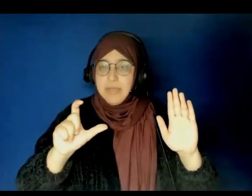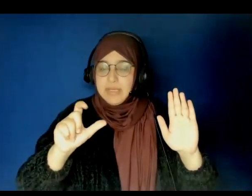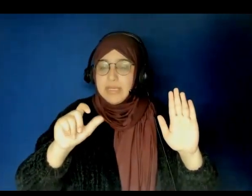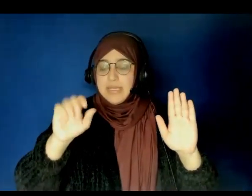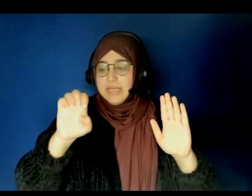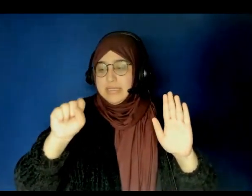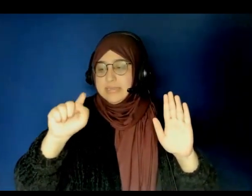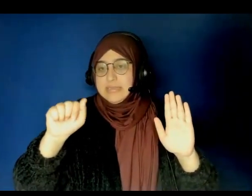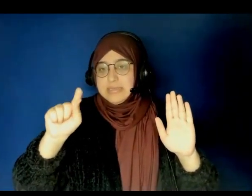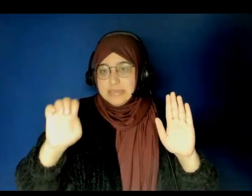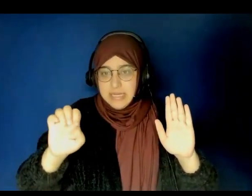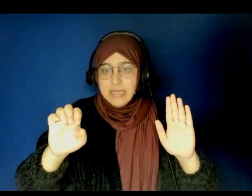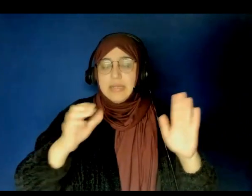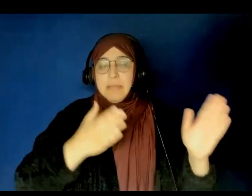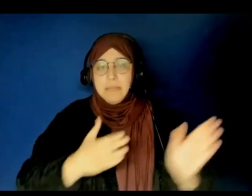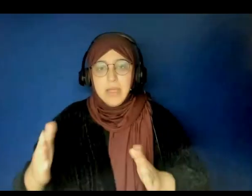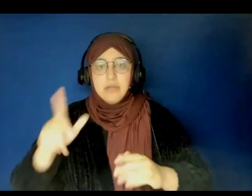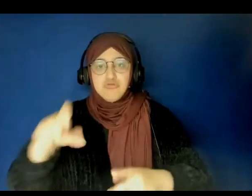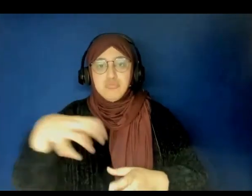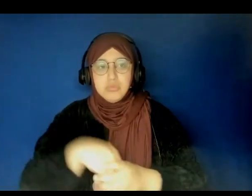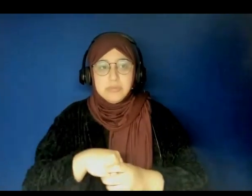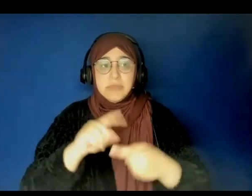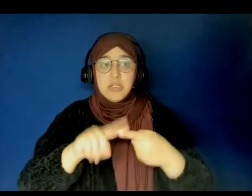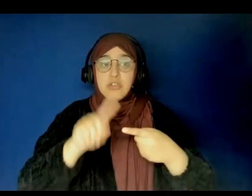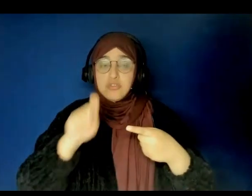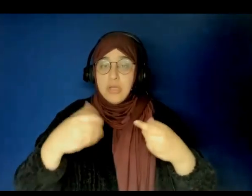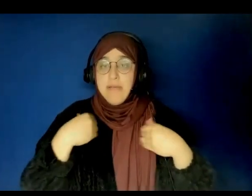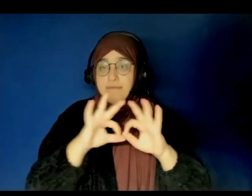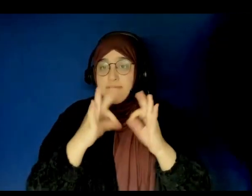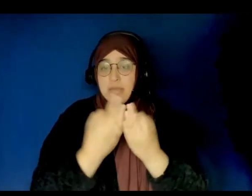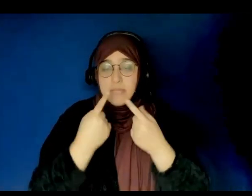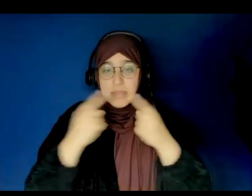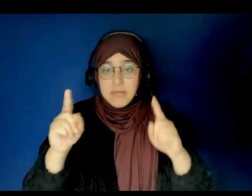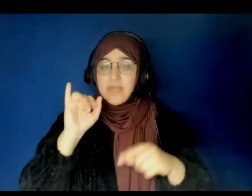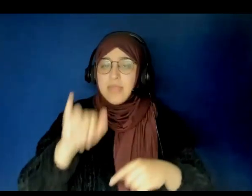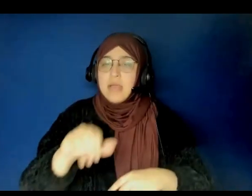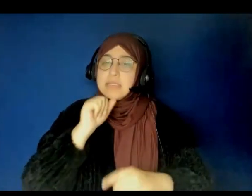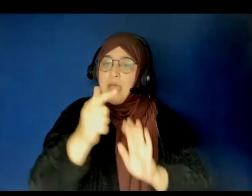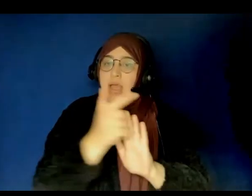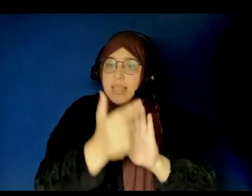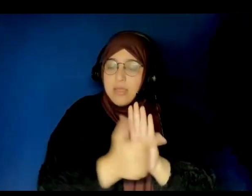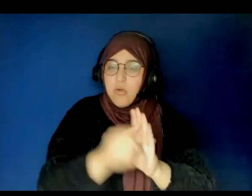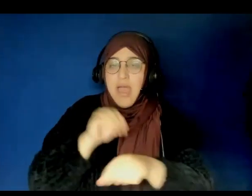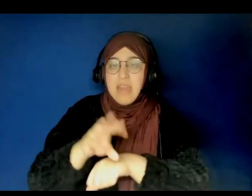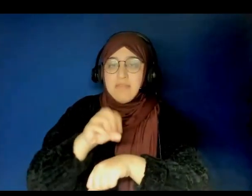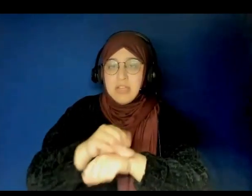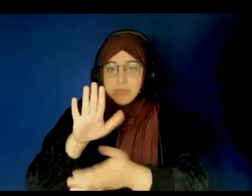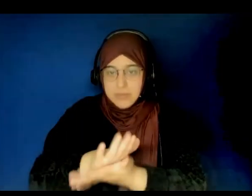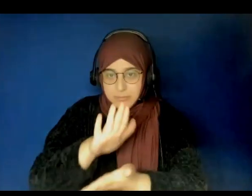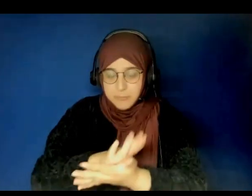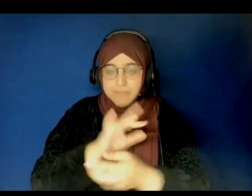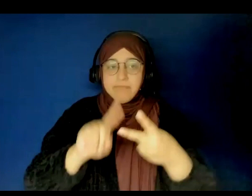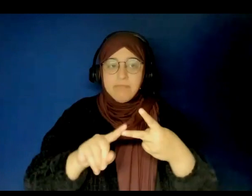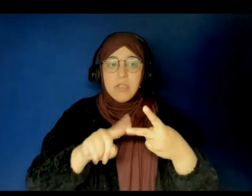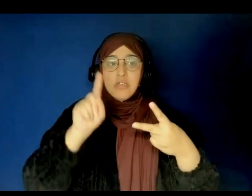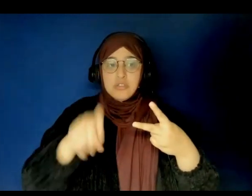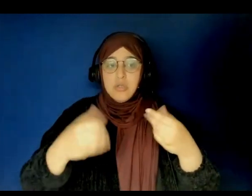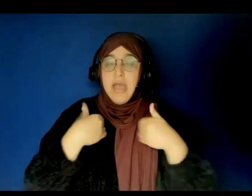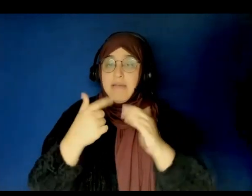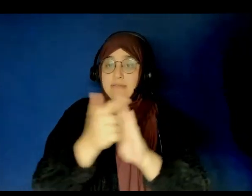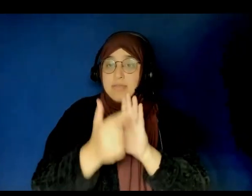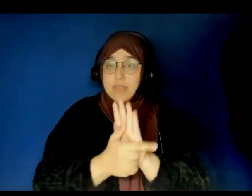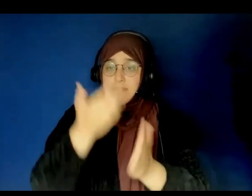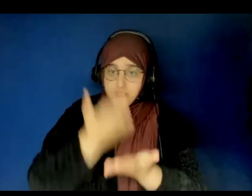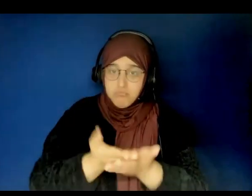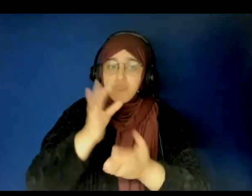family declaration, which is a non-legal advice document. It should have a legally valid Sharia compliant will